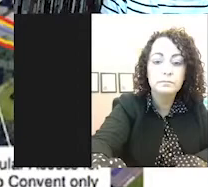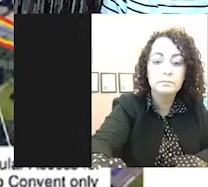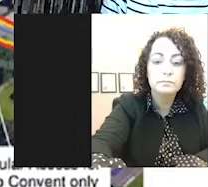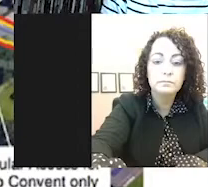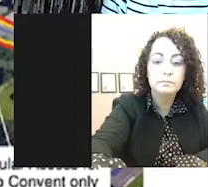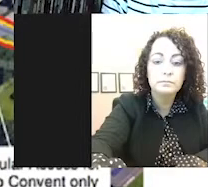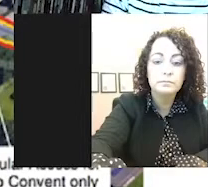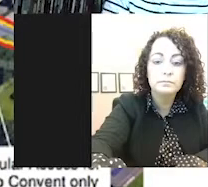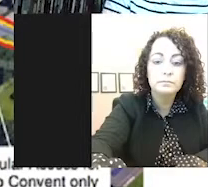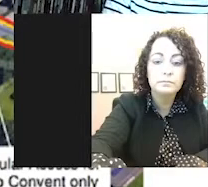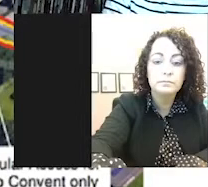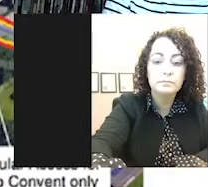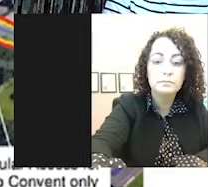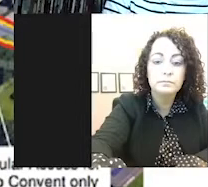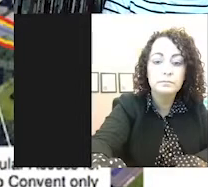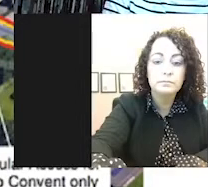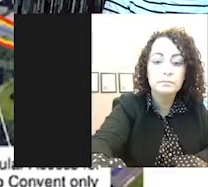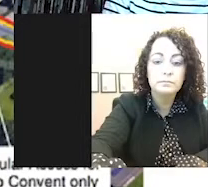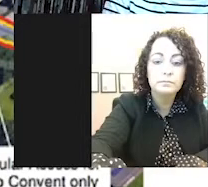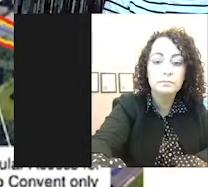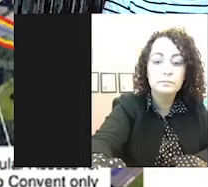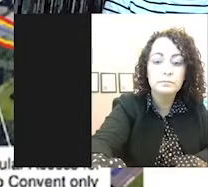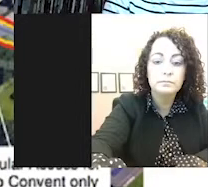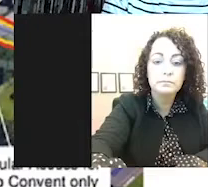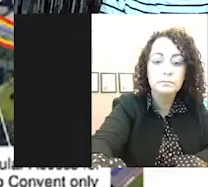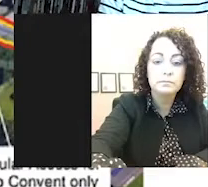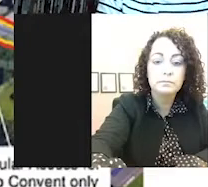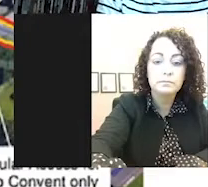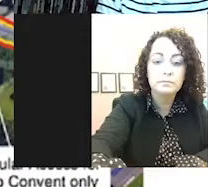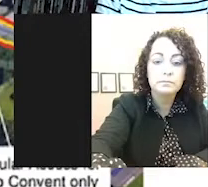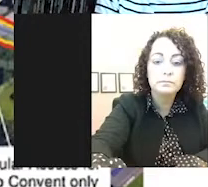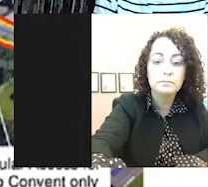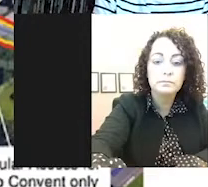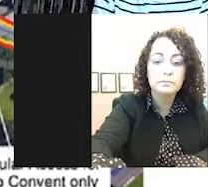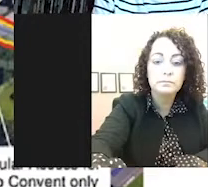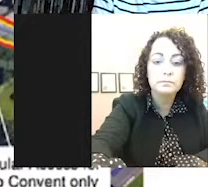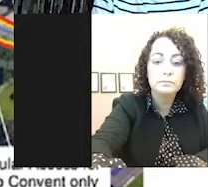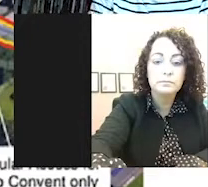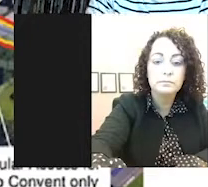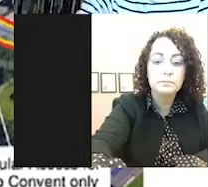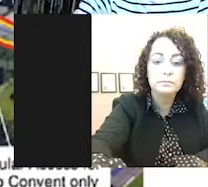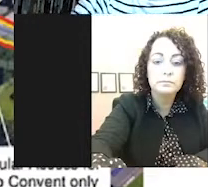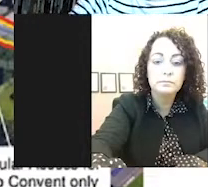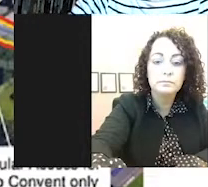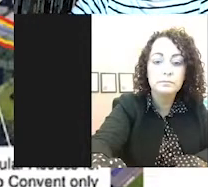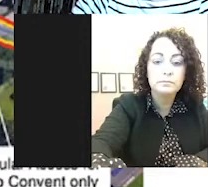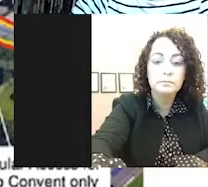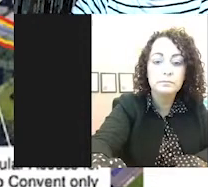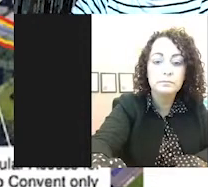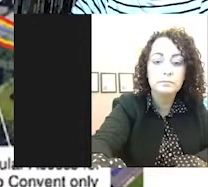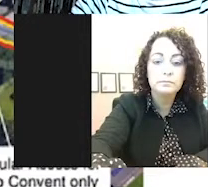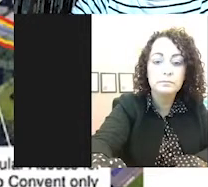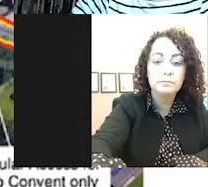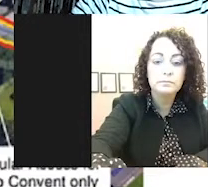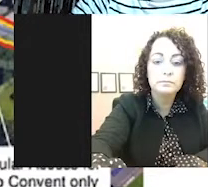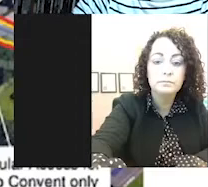town. We're looking also at school safety zones, and just the picture on the right, and I think I put it a second time on the